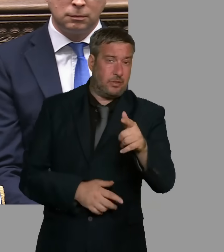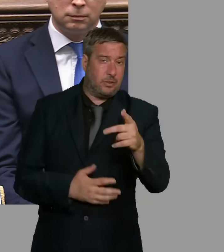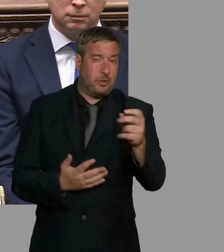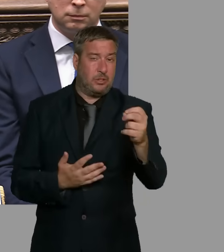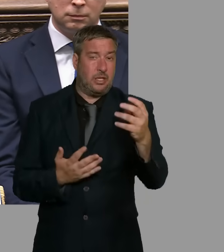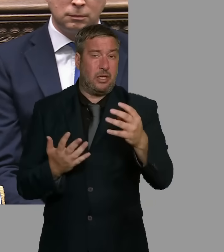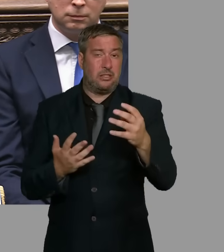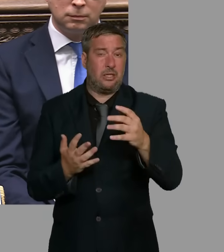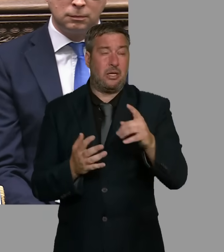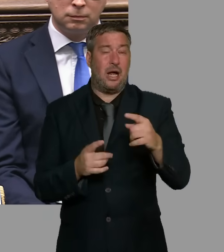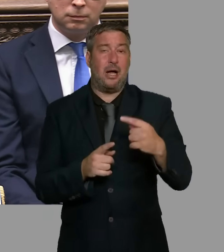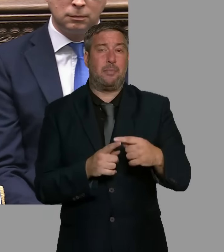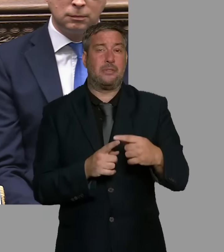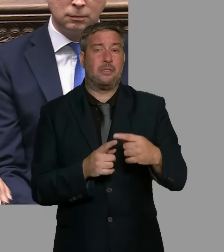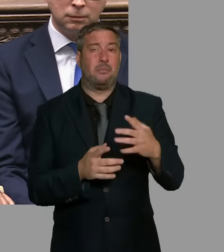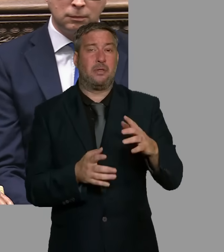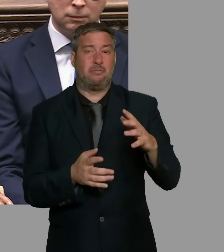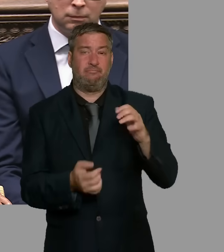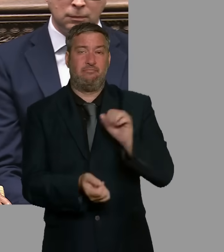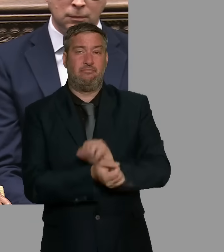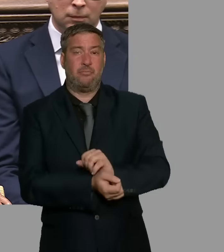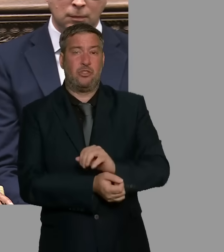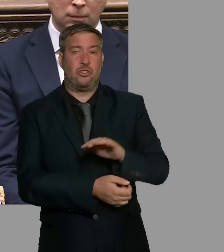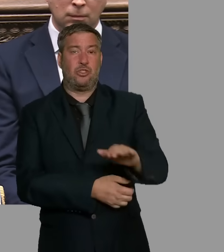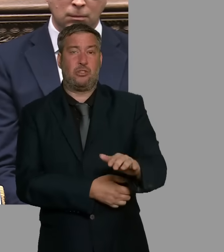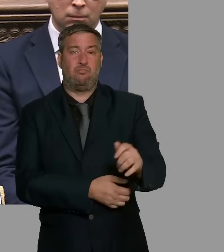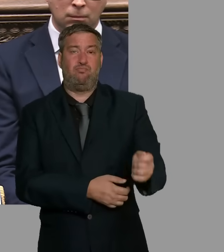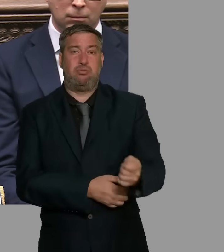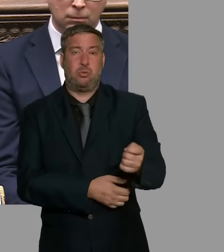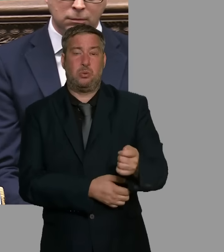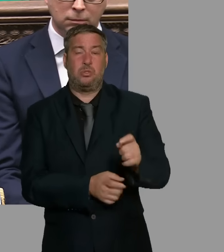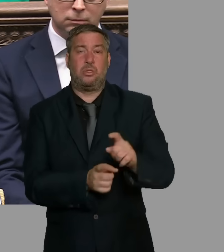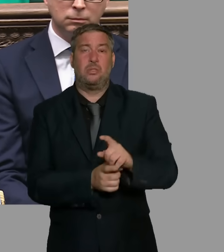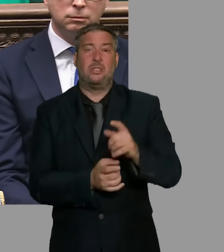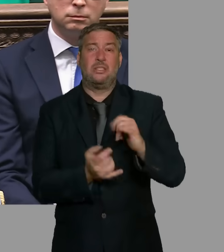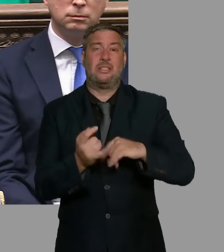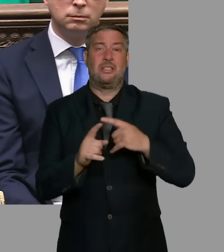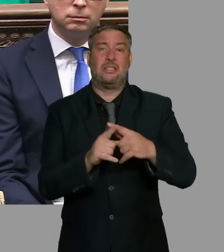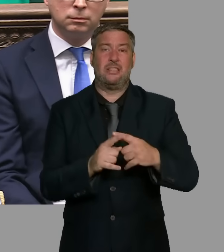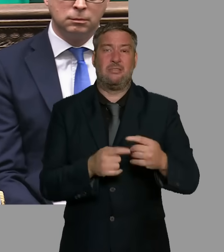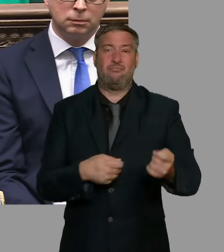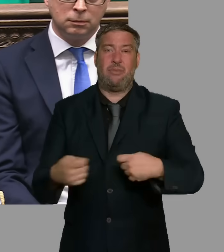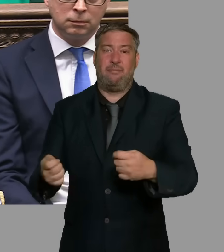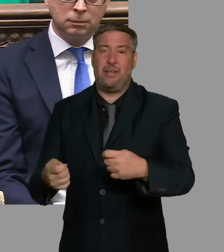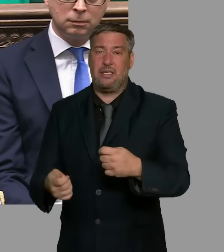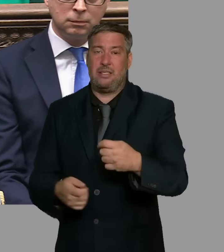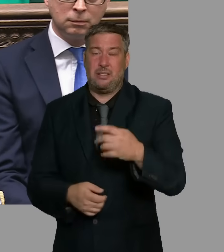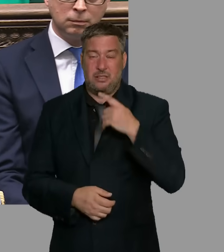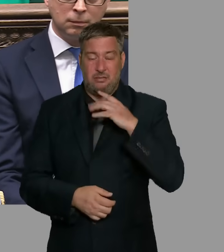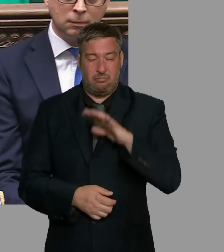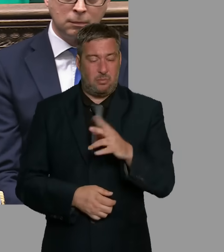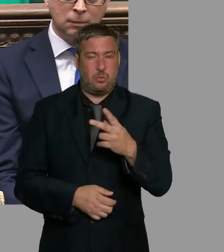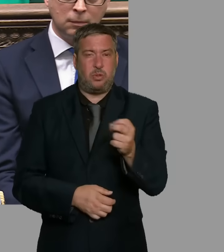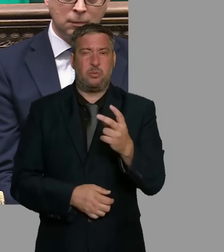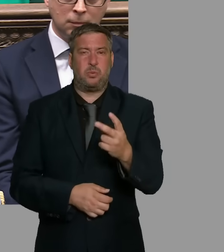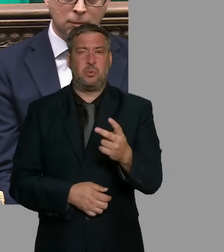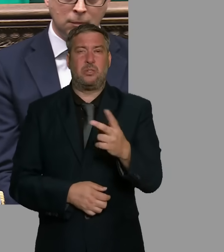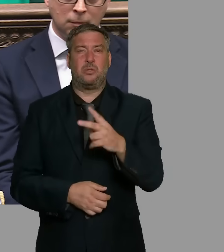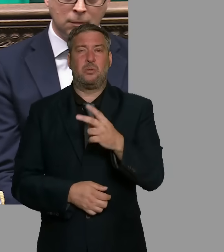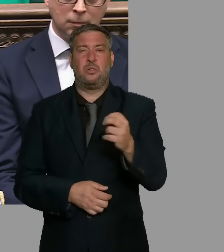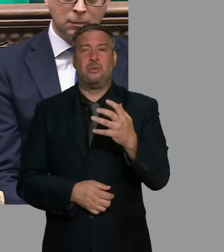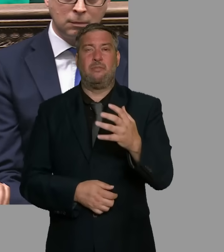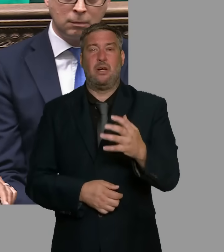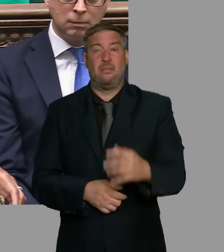precise period which Lord Mandelson called Jeffrey Epstein his best pal. Absolutely. Was the Prime Minister aware of this